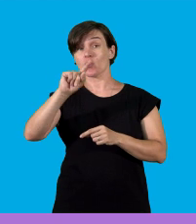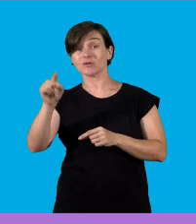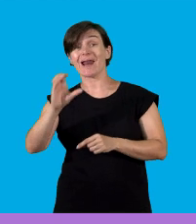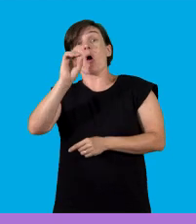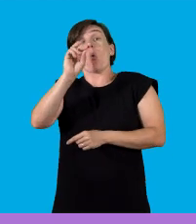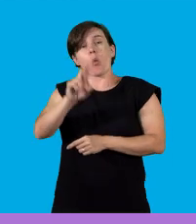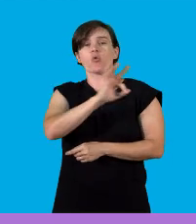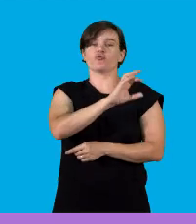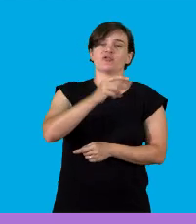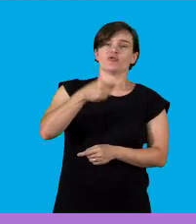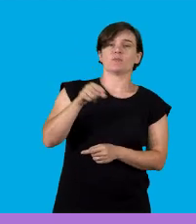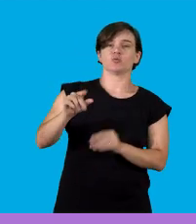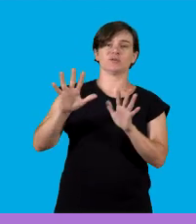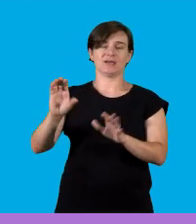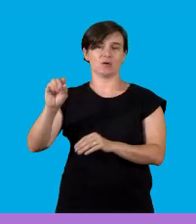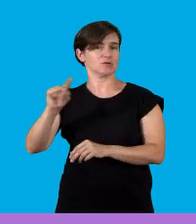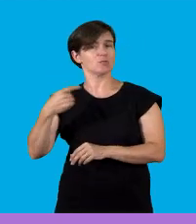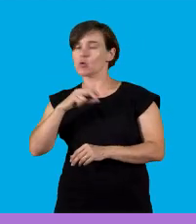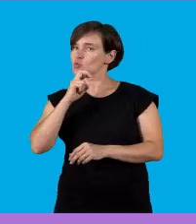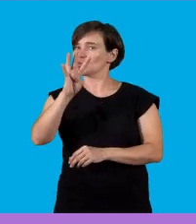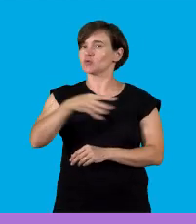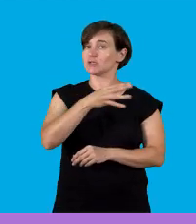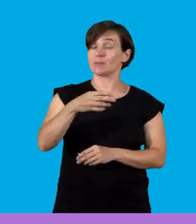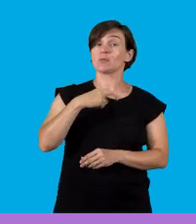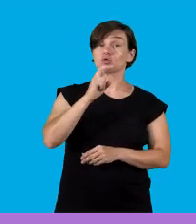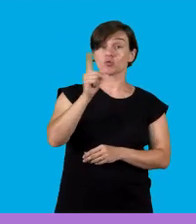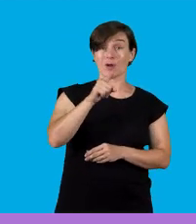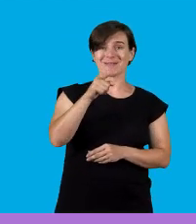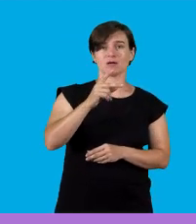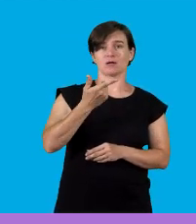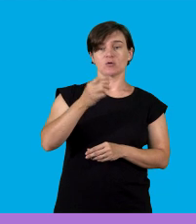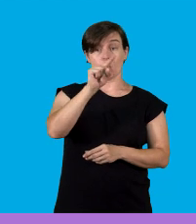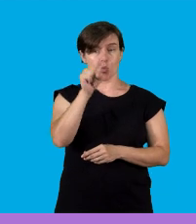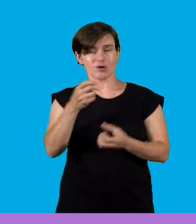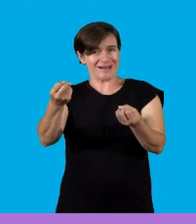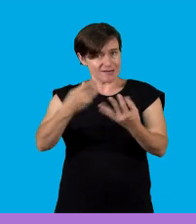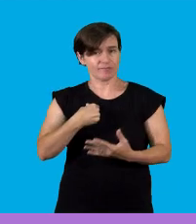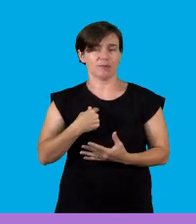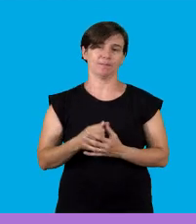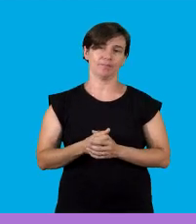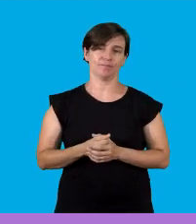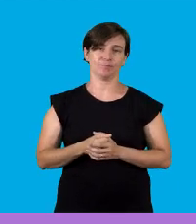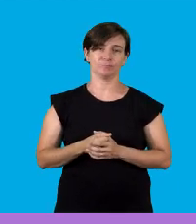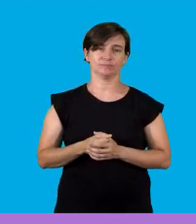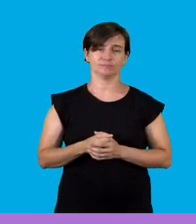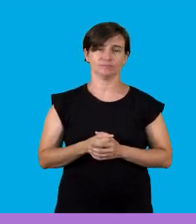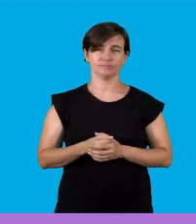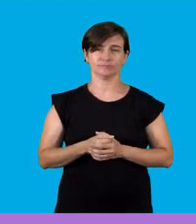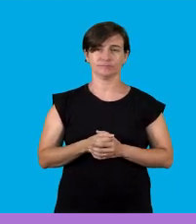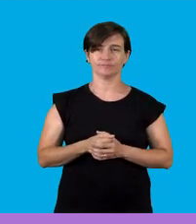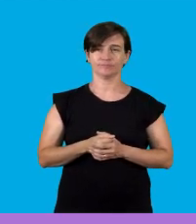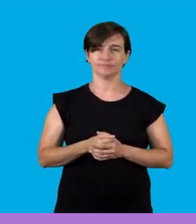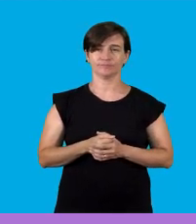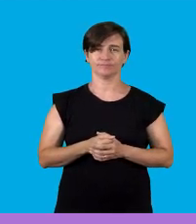right? So what will happen now? Remember, it's 24 ounces that I'll need to convert, right? So now I'm